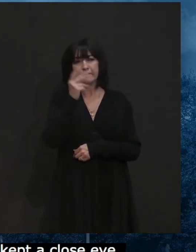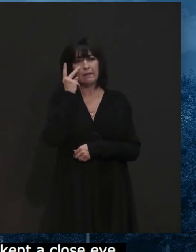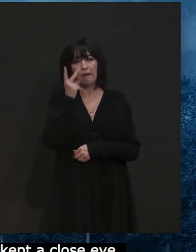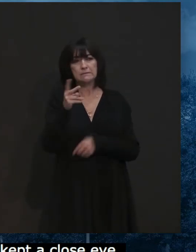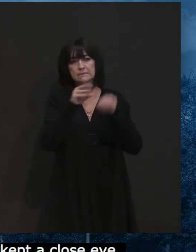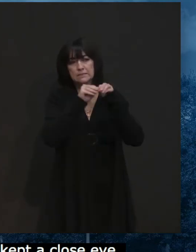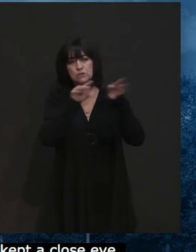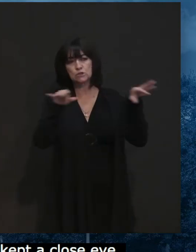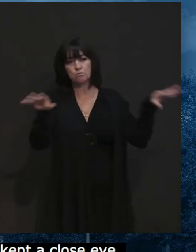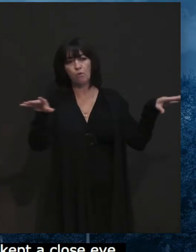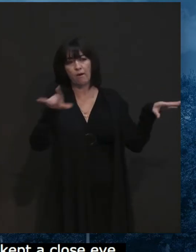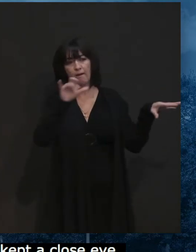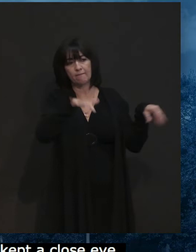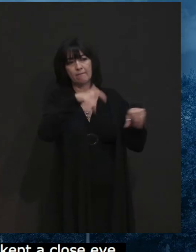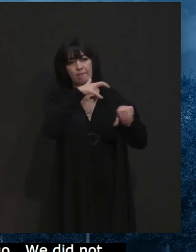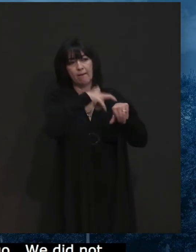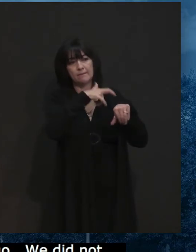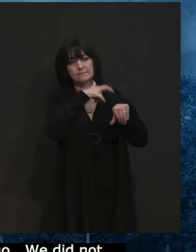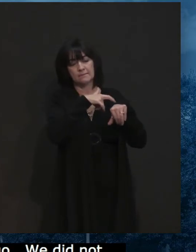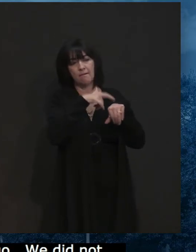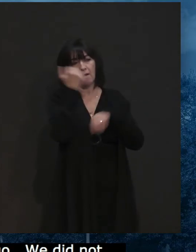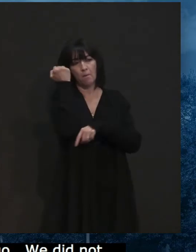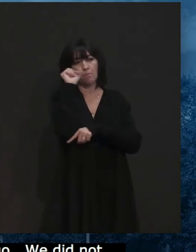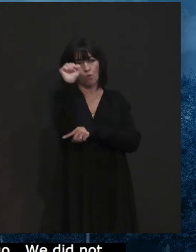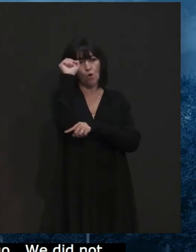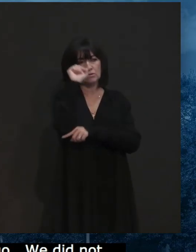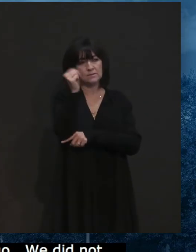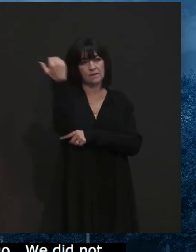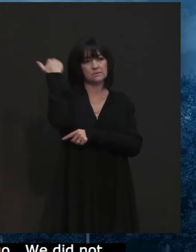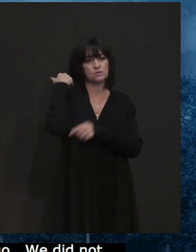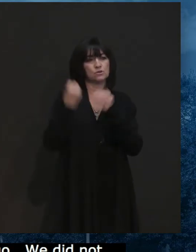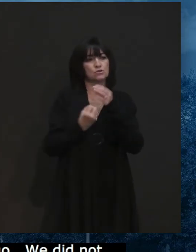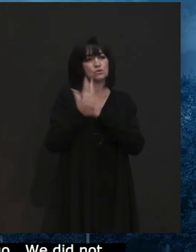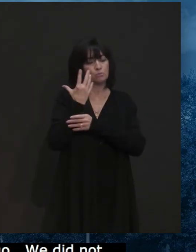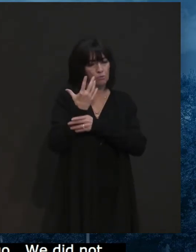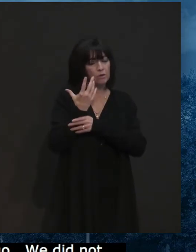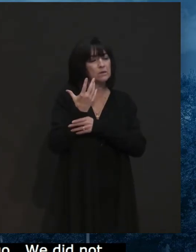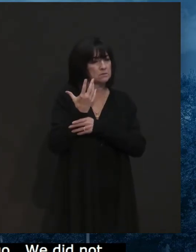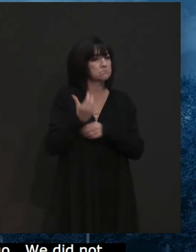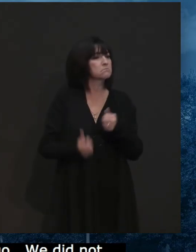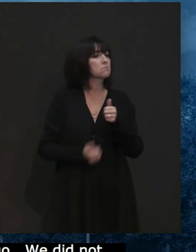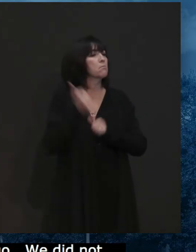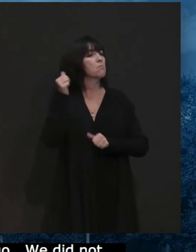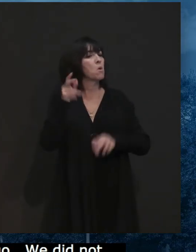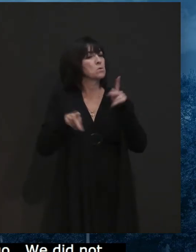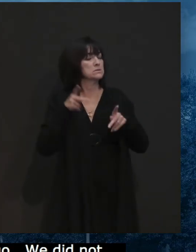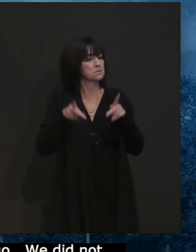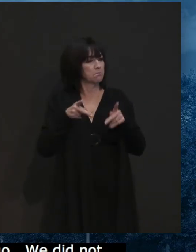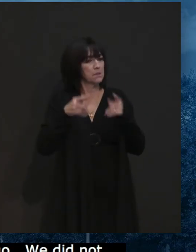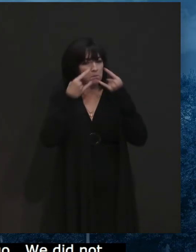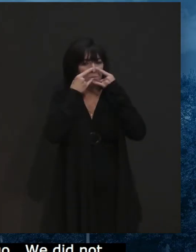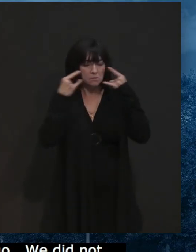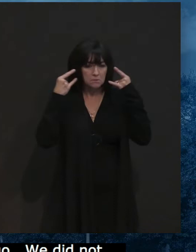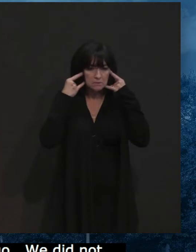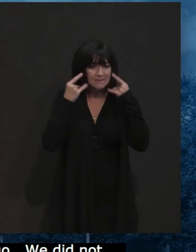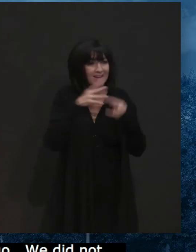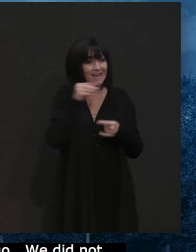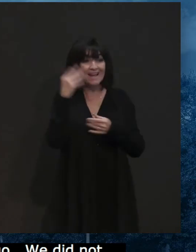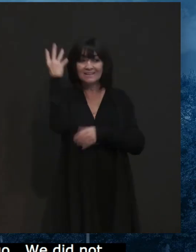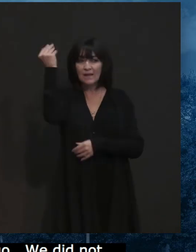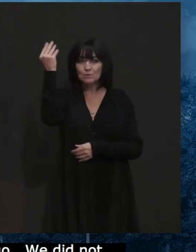spread from those protests. Again, by and large, people were wearing face coverings and, of course,